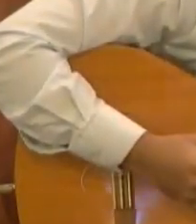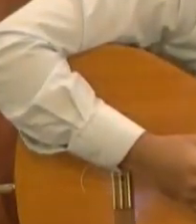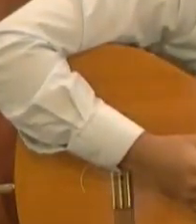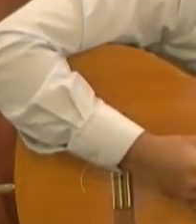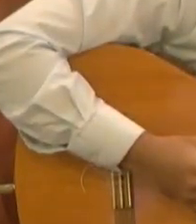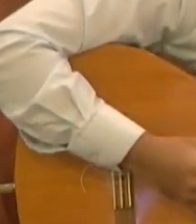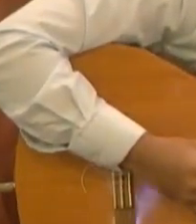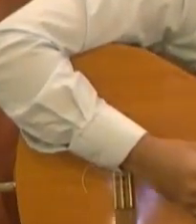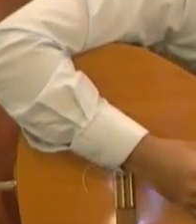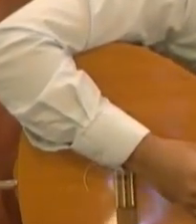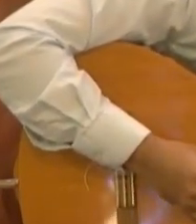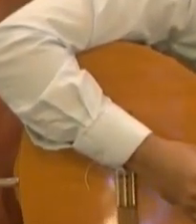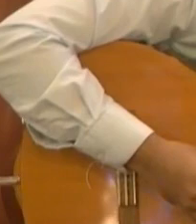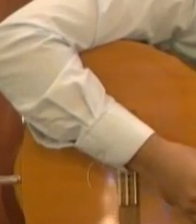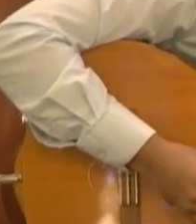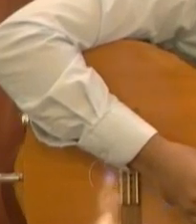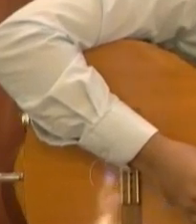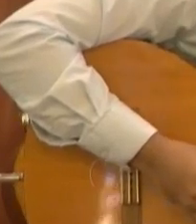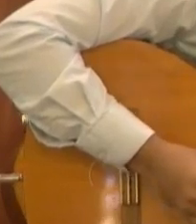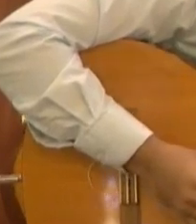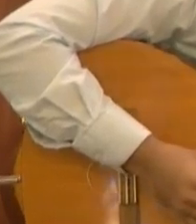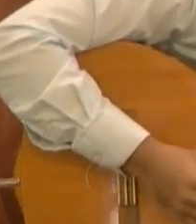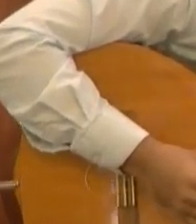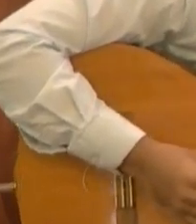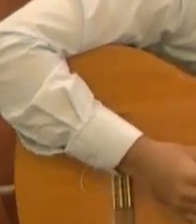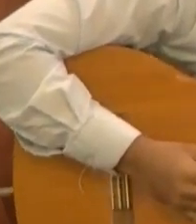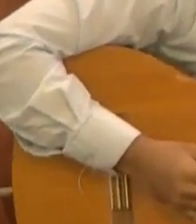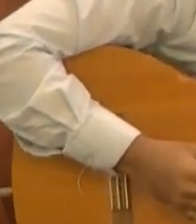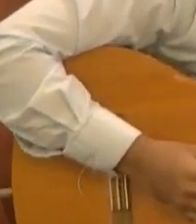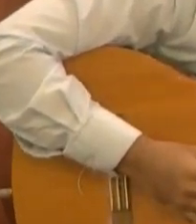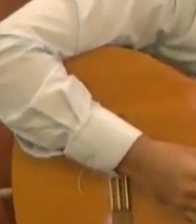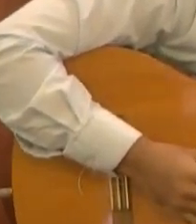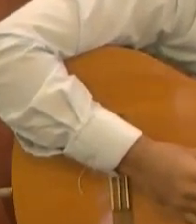again holy